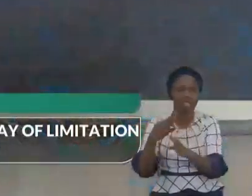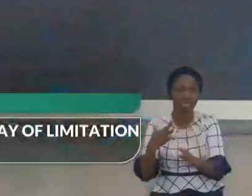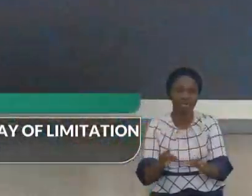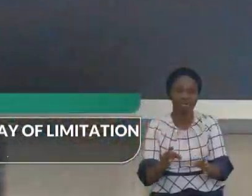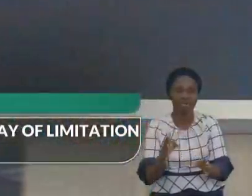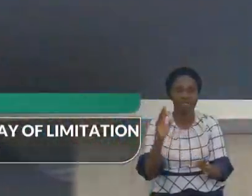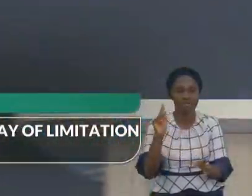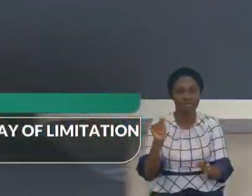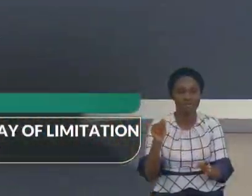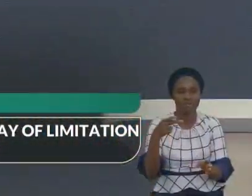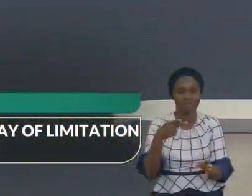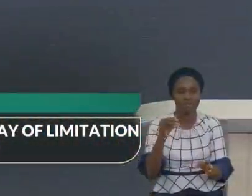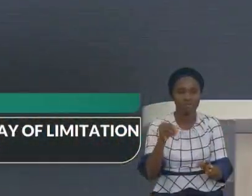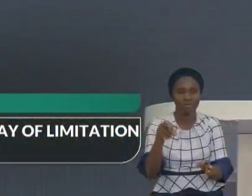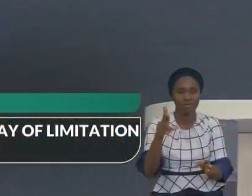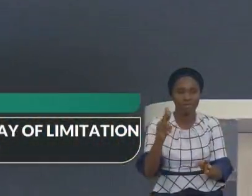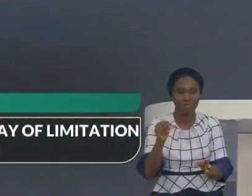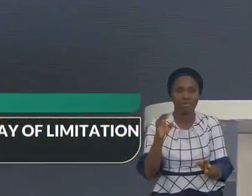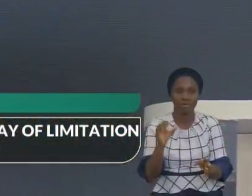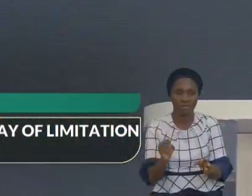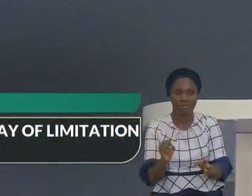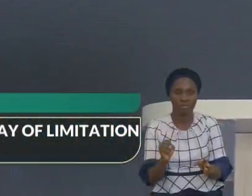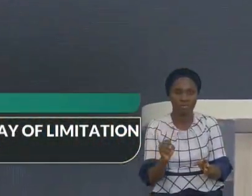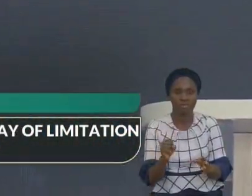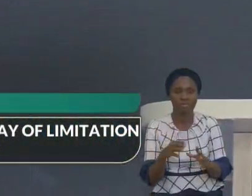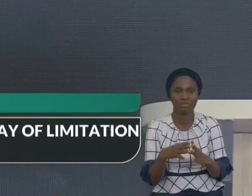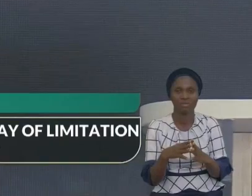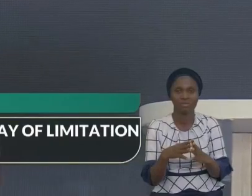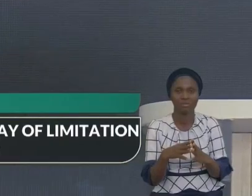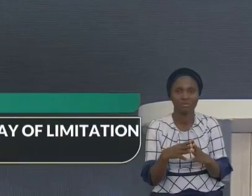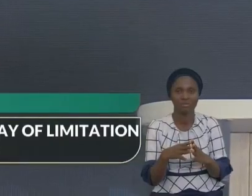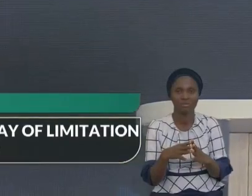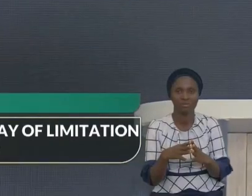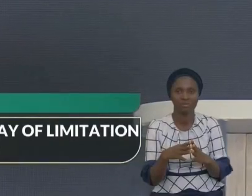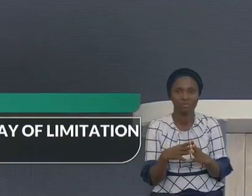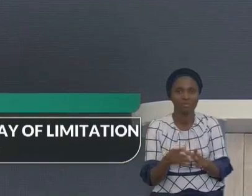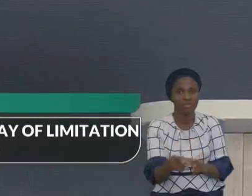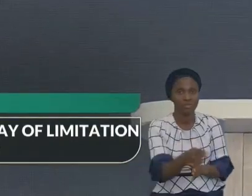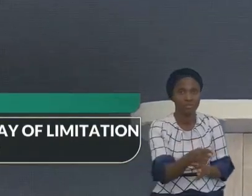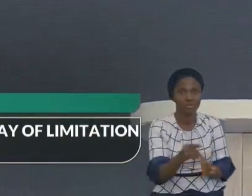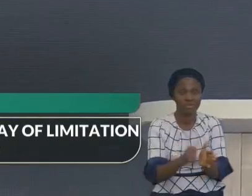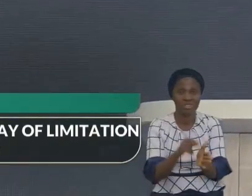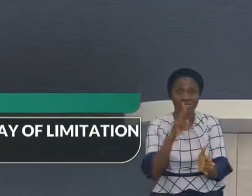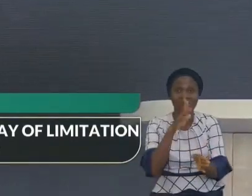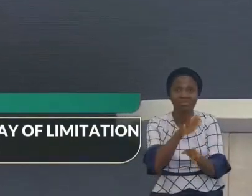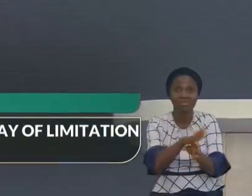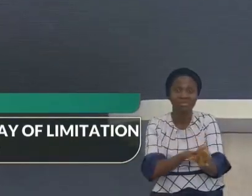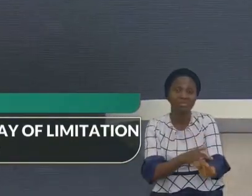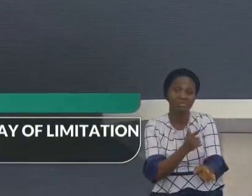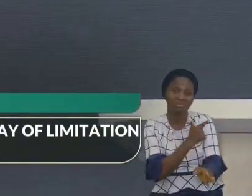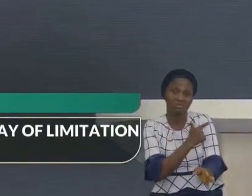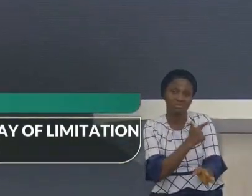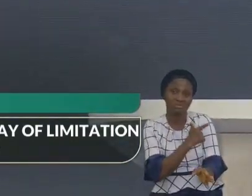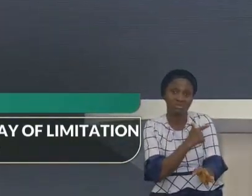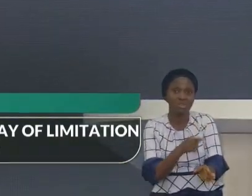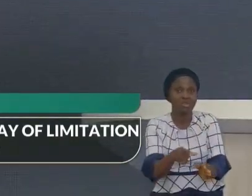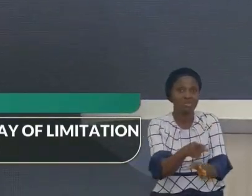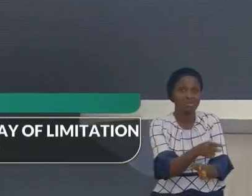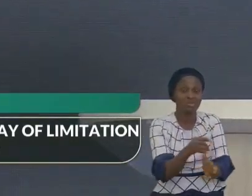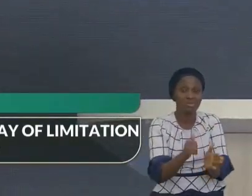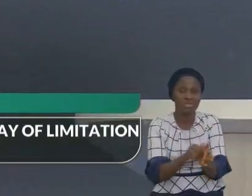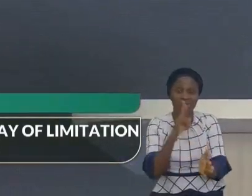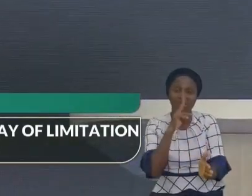Those who are slothful, those who are idle, and those who do not have any plan,